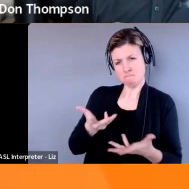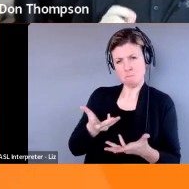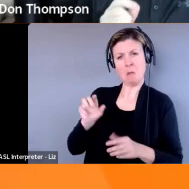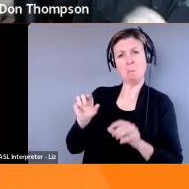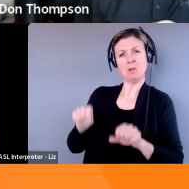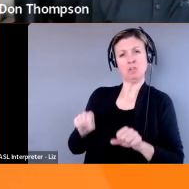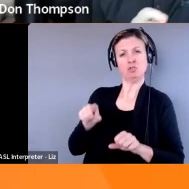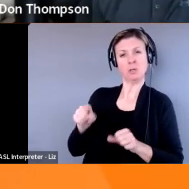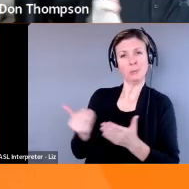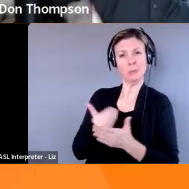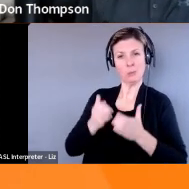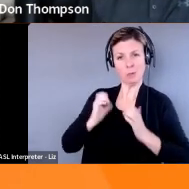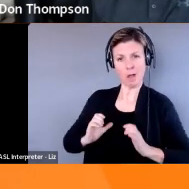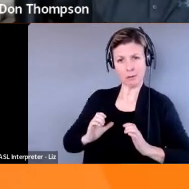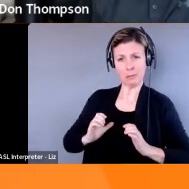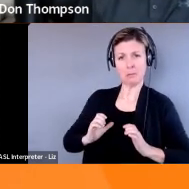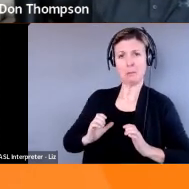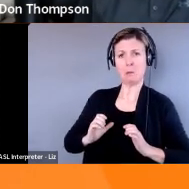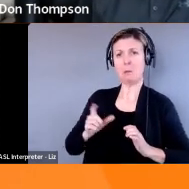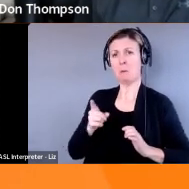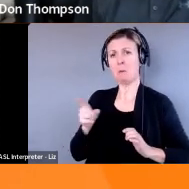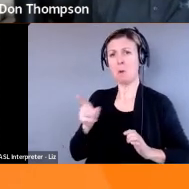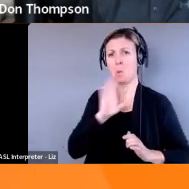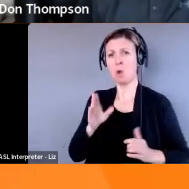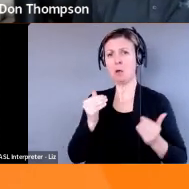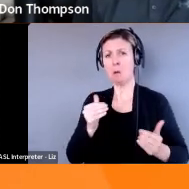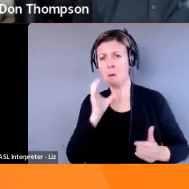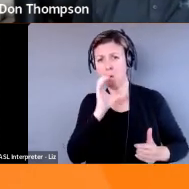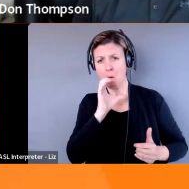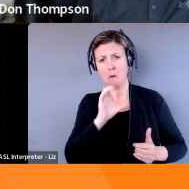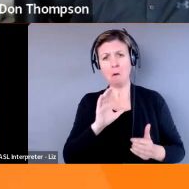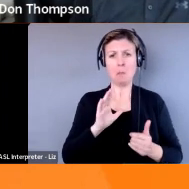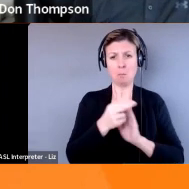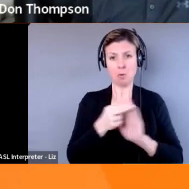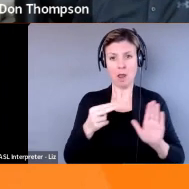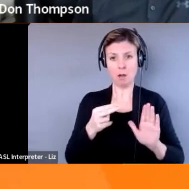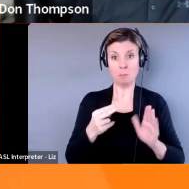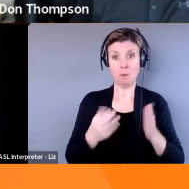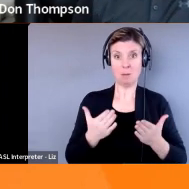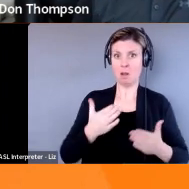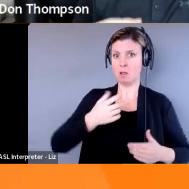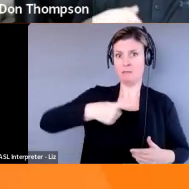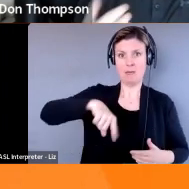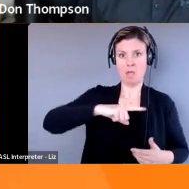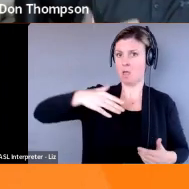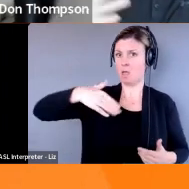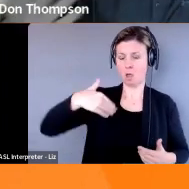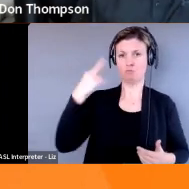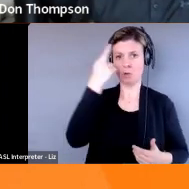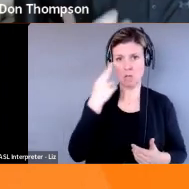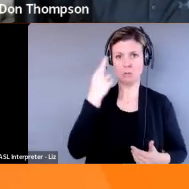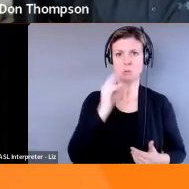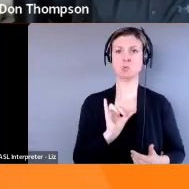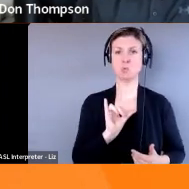the fact that people are actually searching their brand on Amazon and they didn't know about it. And so that's an opportunity for us to